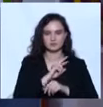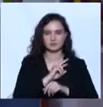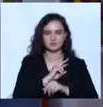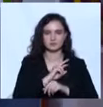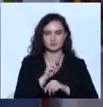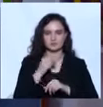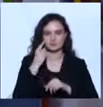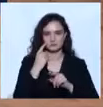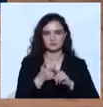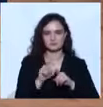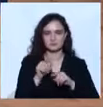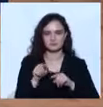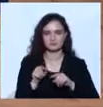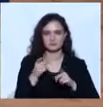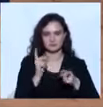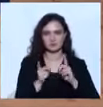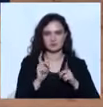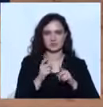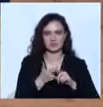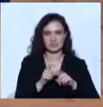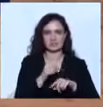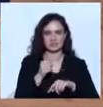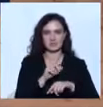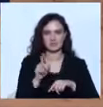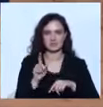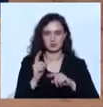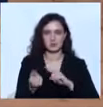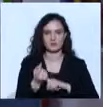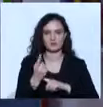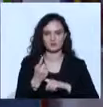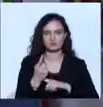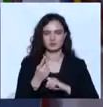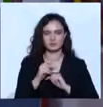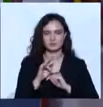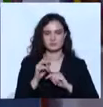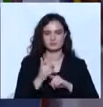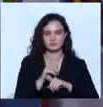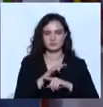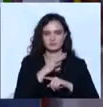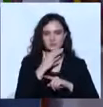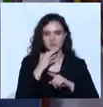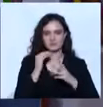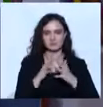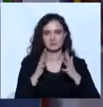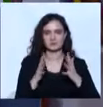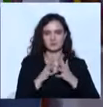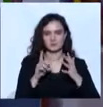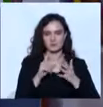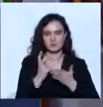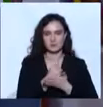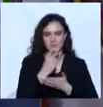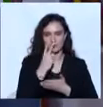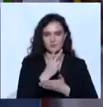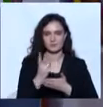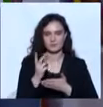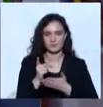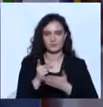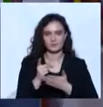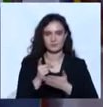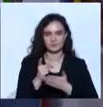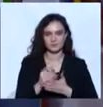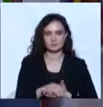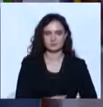And I think that's an incredible theme to discover. But there are so many more for you to find when you read White